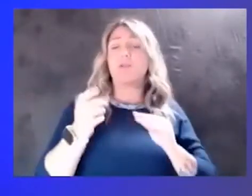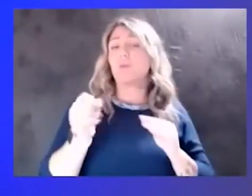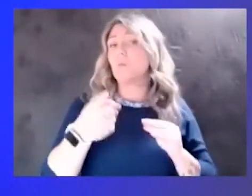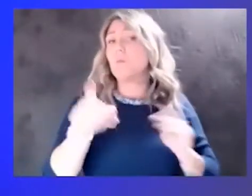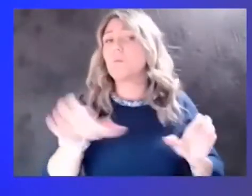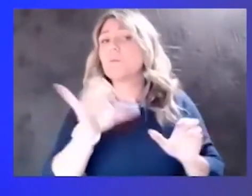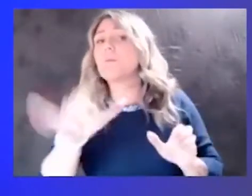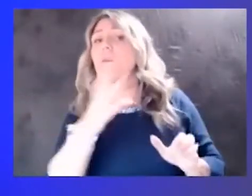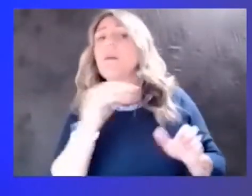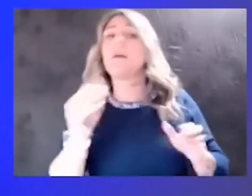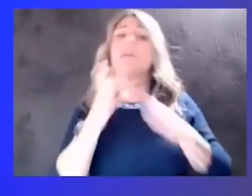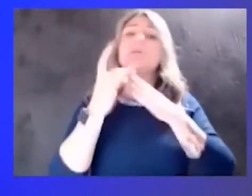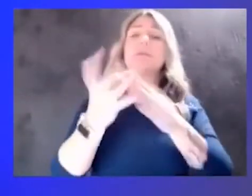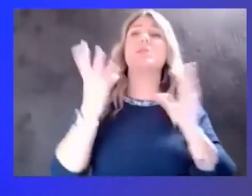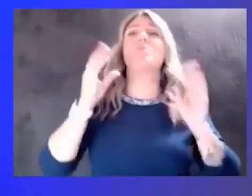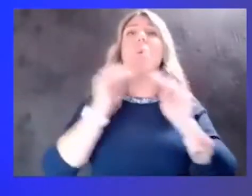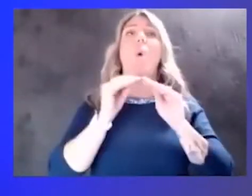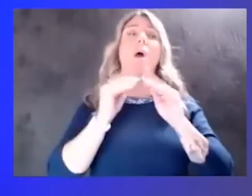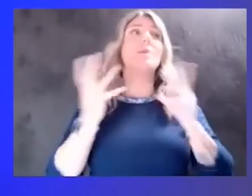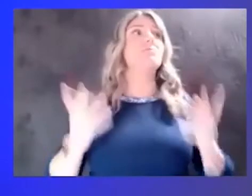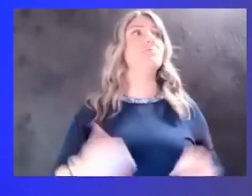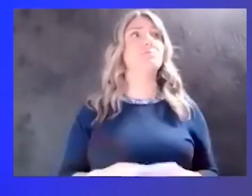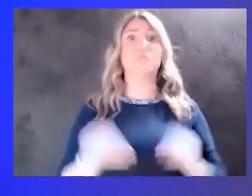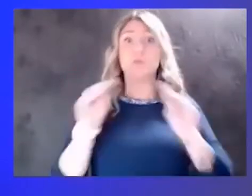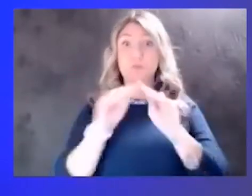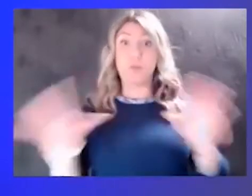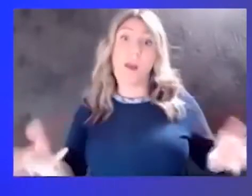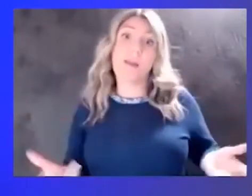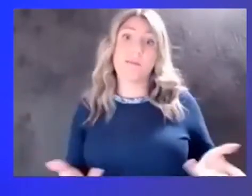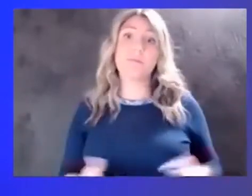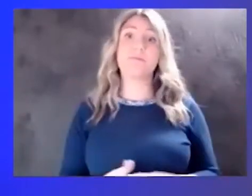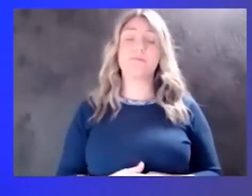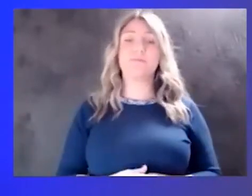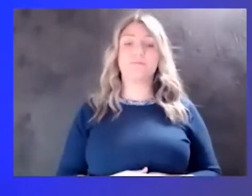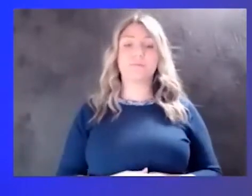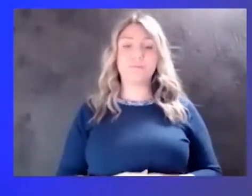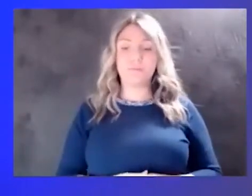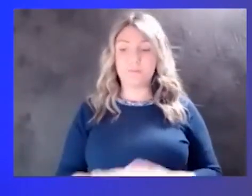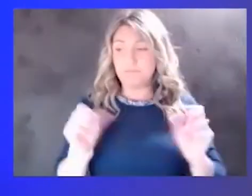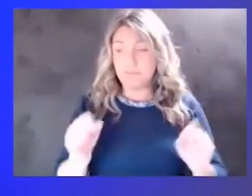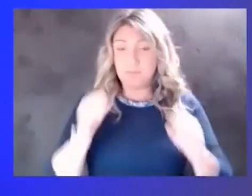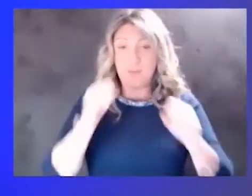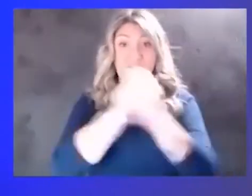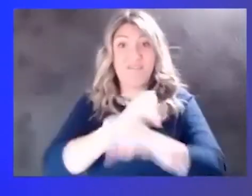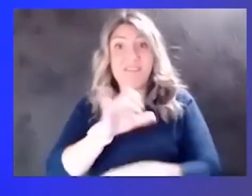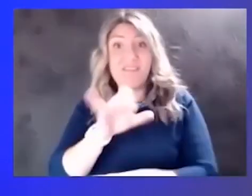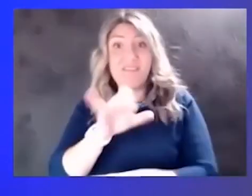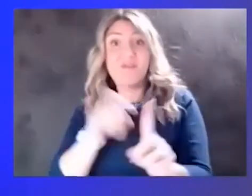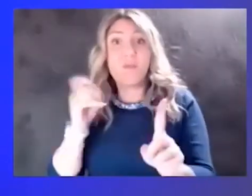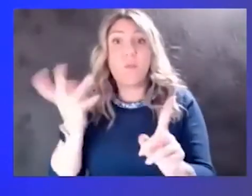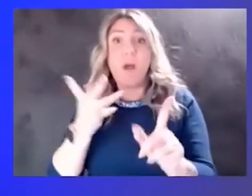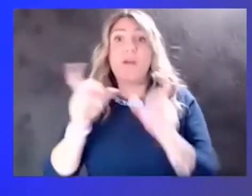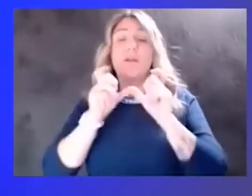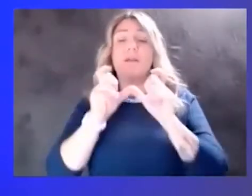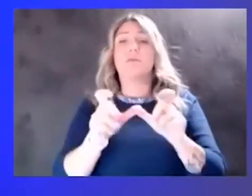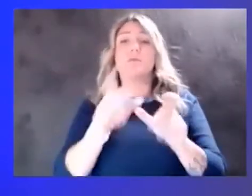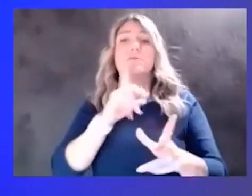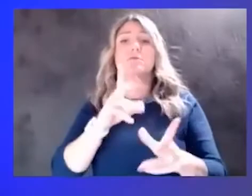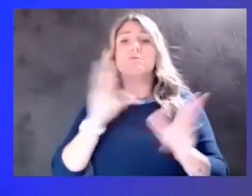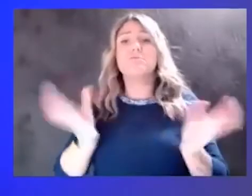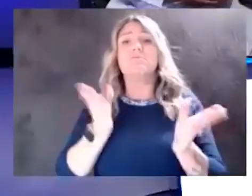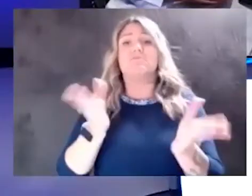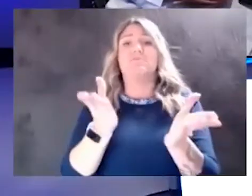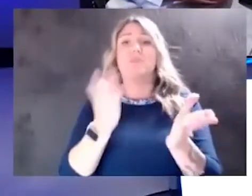to just more spread. But we can combat that by continuing to endorse vaccination and getting vaccine